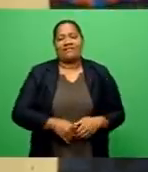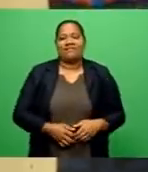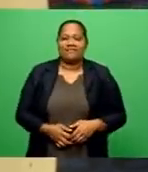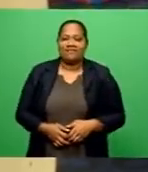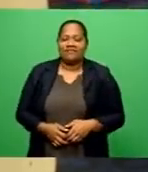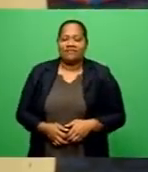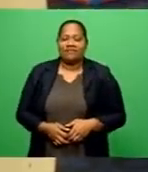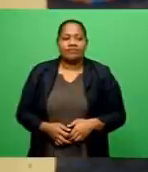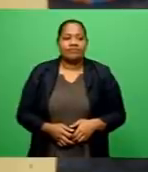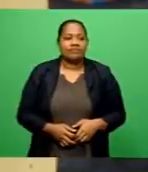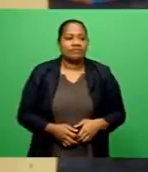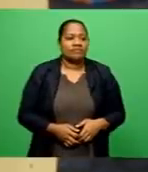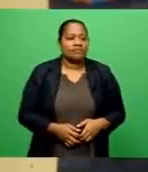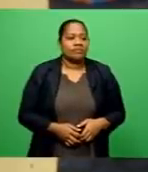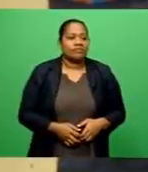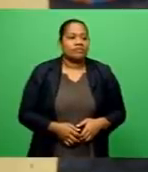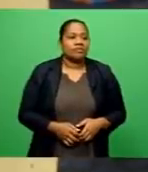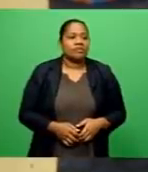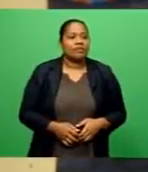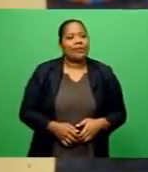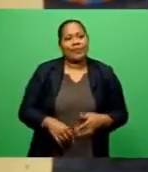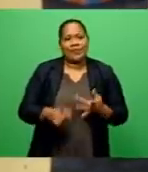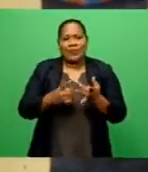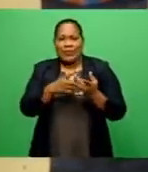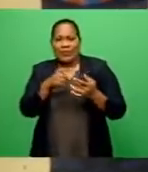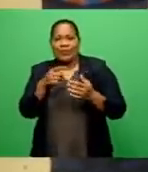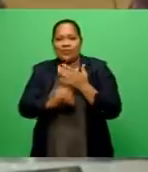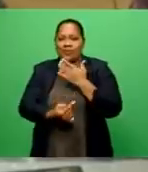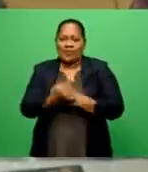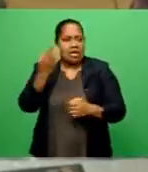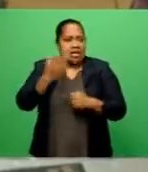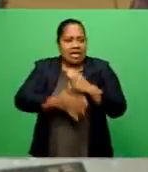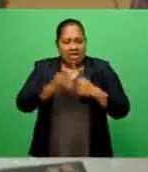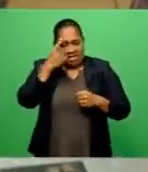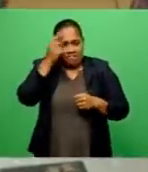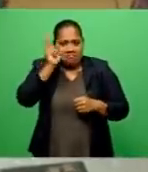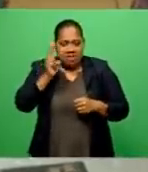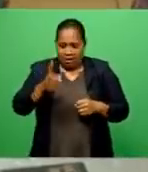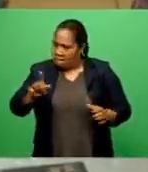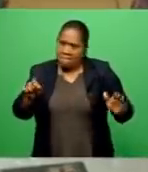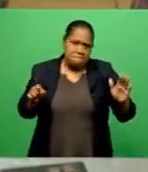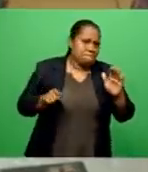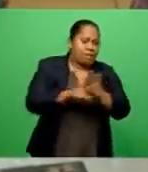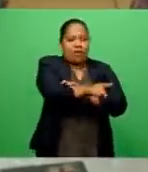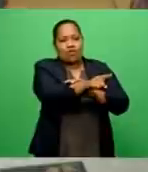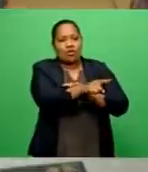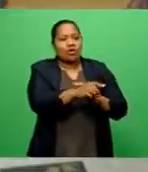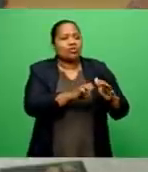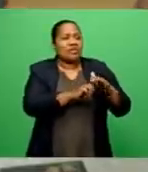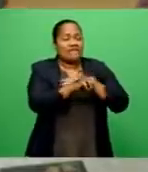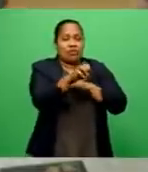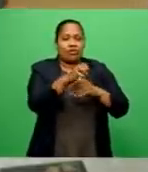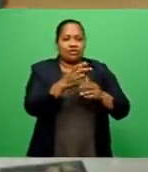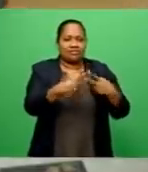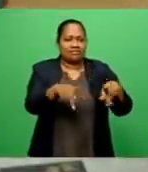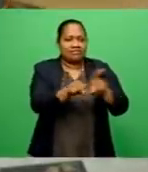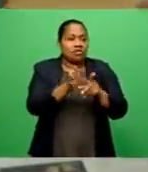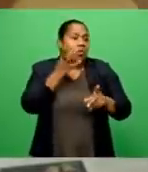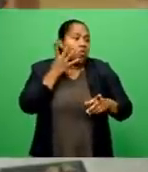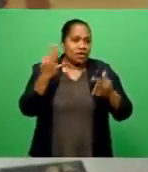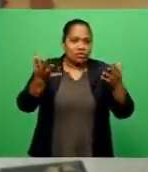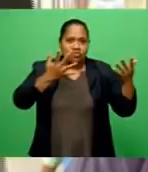Unaisi Modile Sindra didn't think twice and rushed to the nearest evacuation center when the wind started to pick up late last